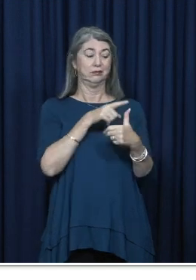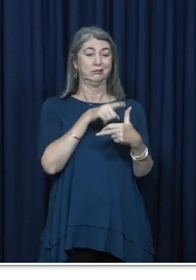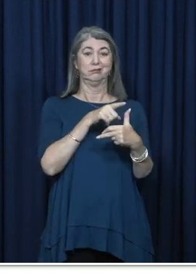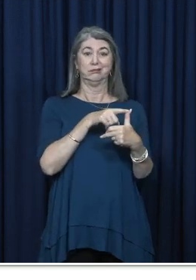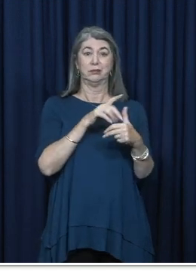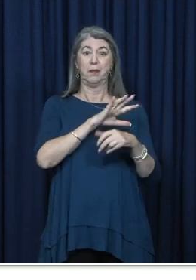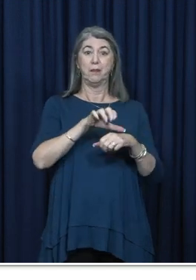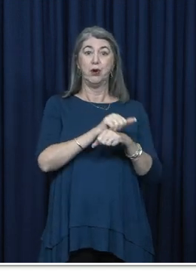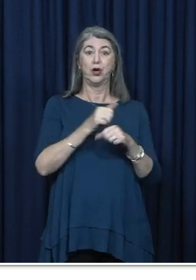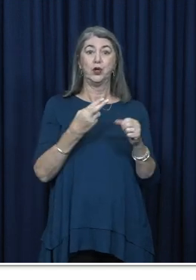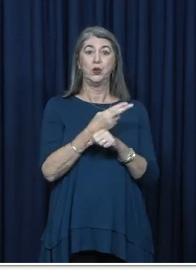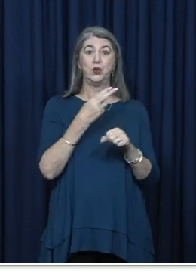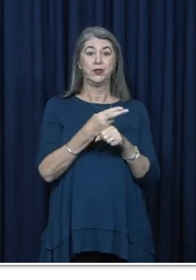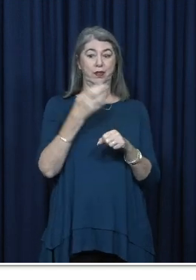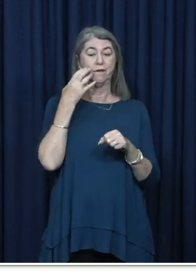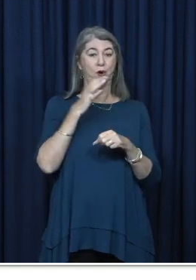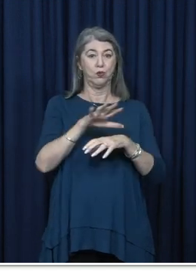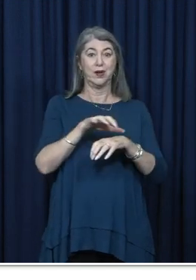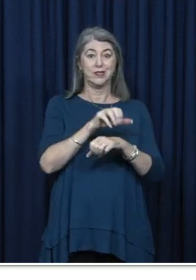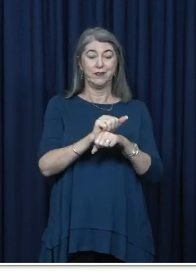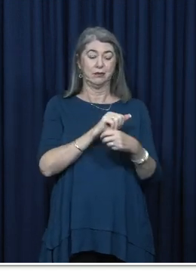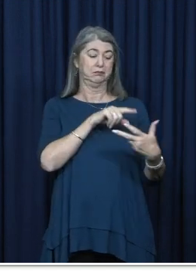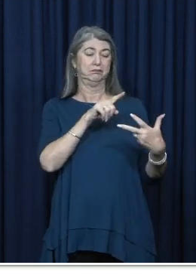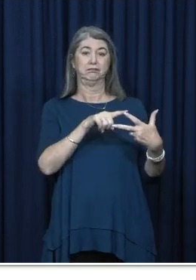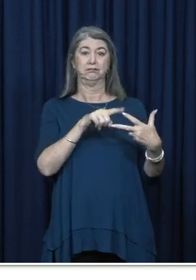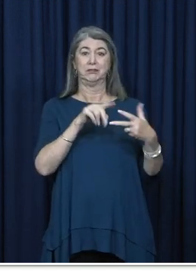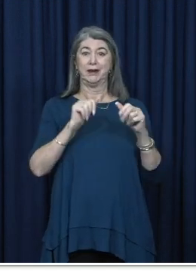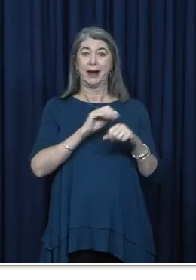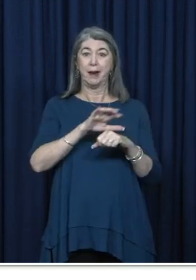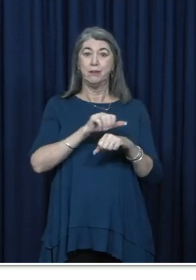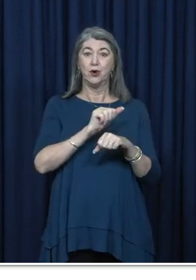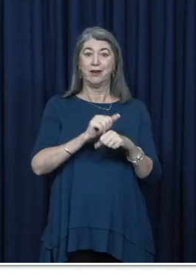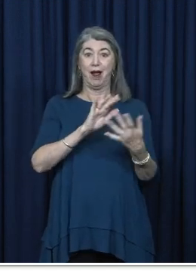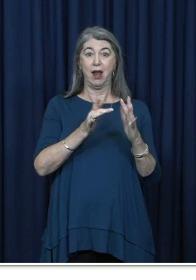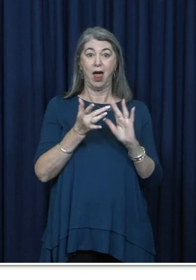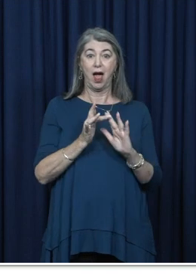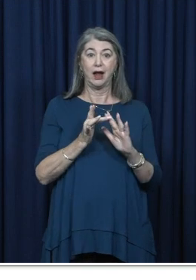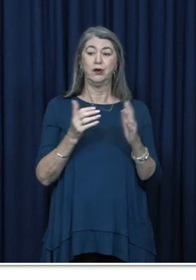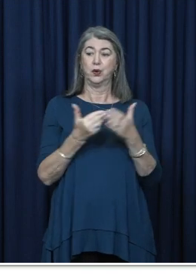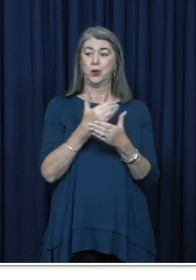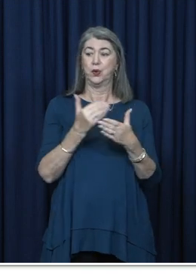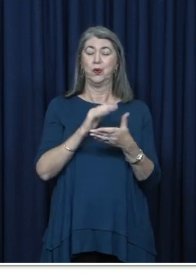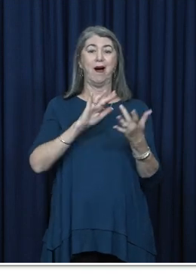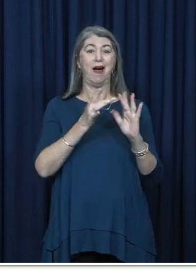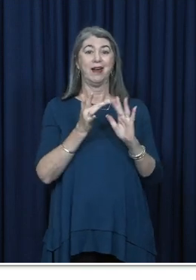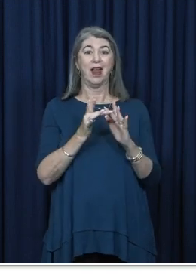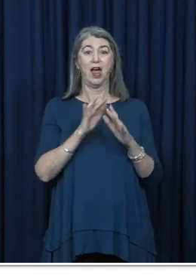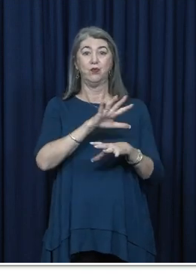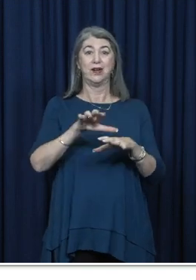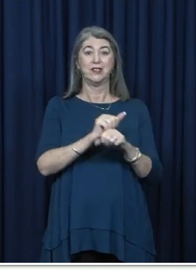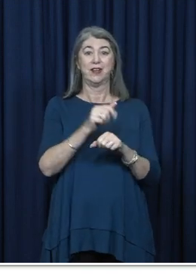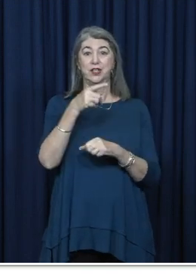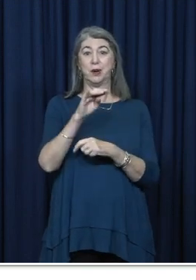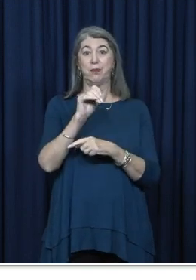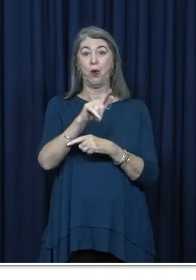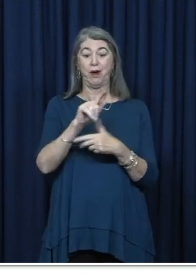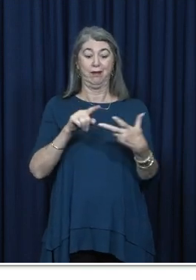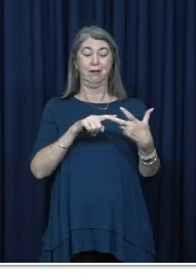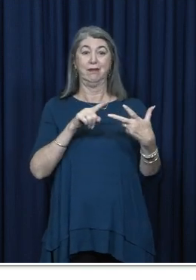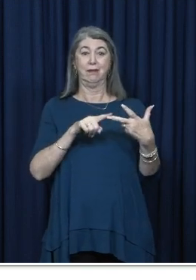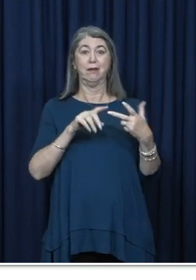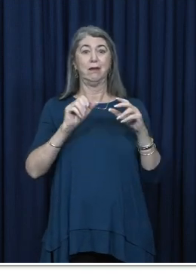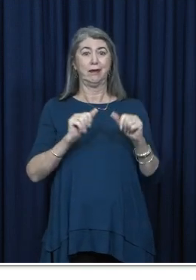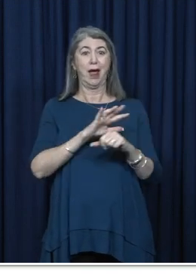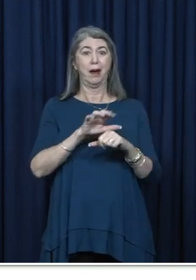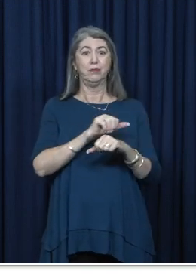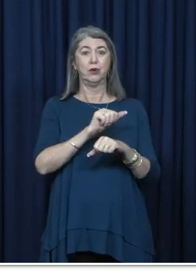your trip using the phone reservation. 2, you can book it online through our new online reservation portal. And 3, you can